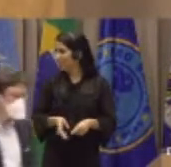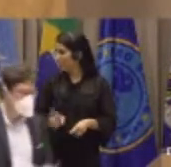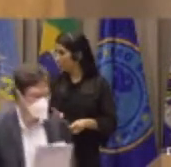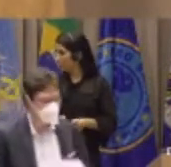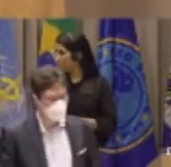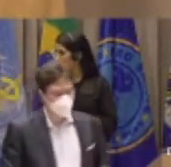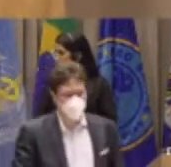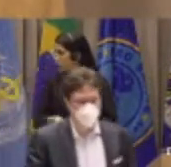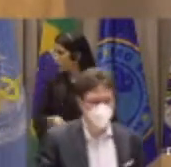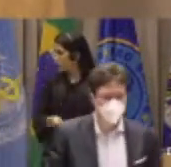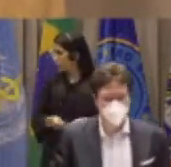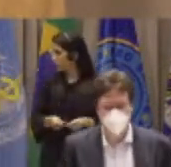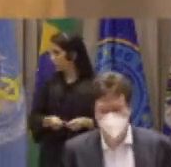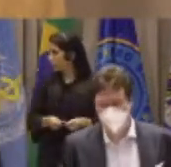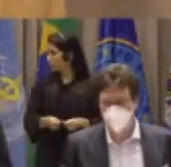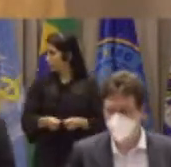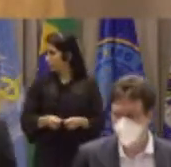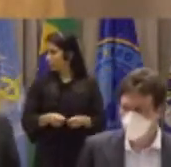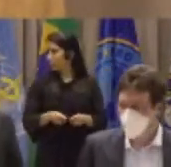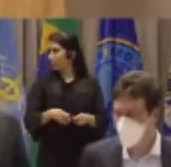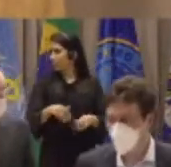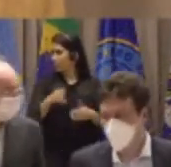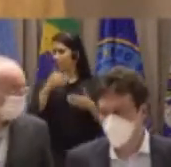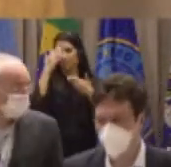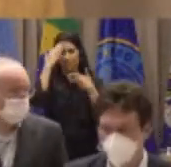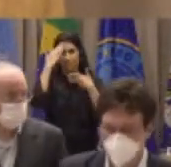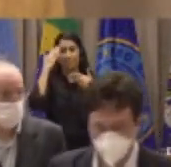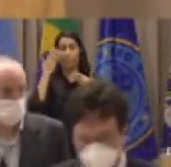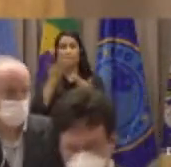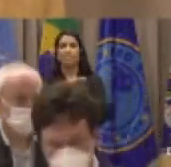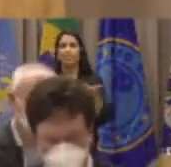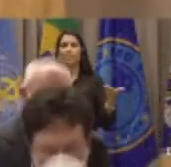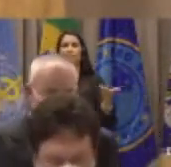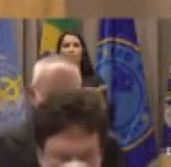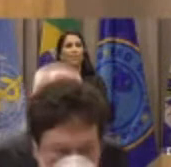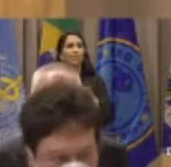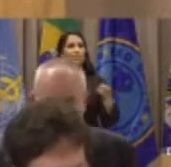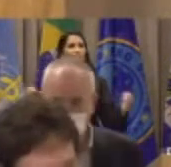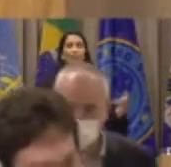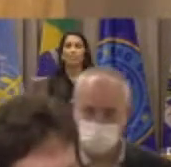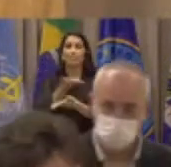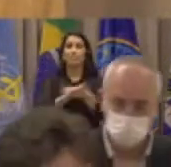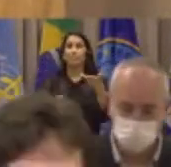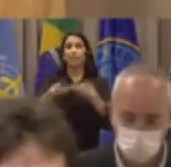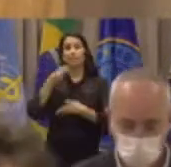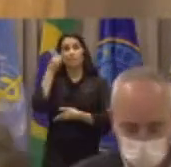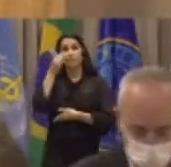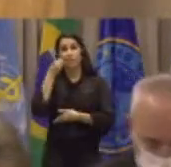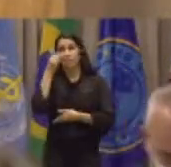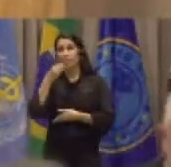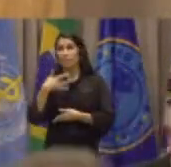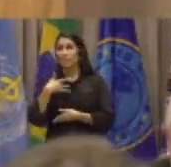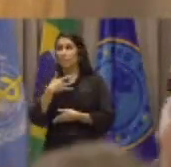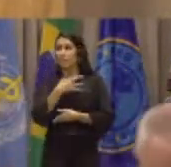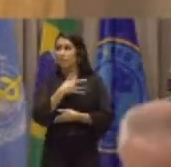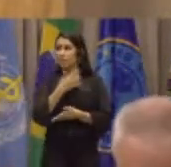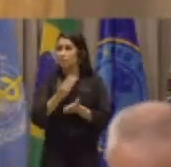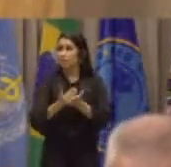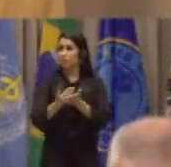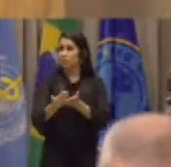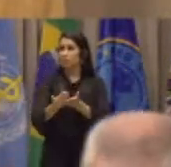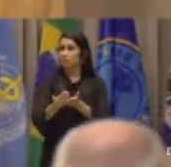So let's go to our next roundtable that will talk about sharing experiences of primary health care